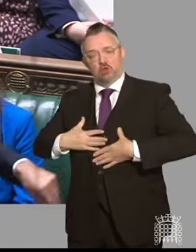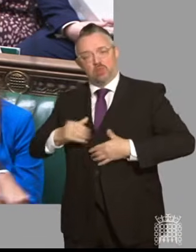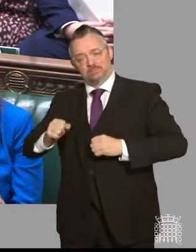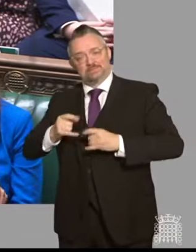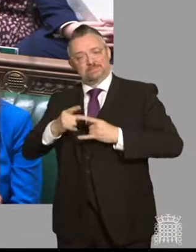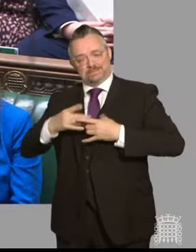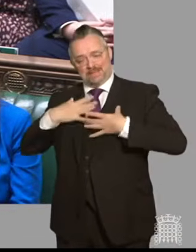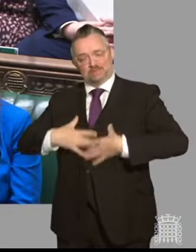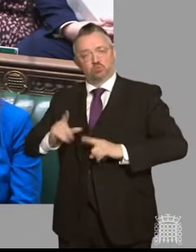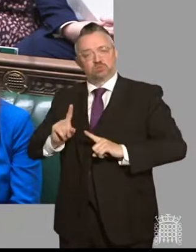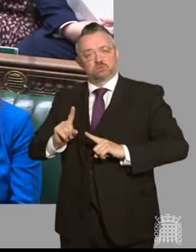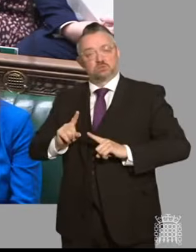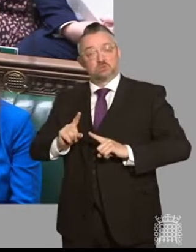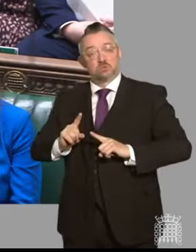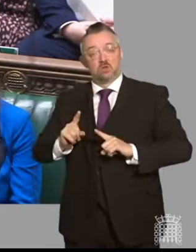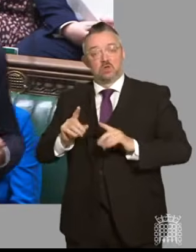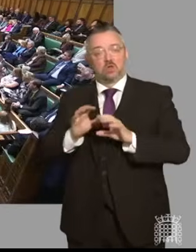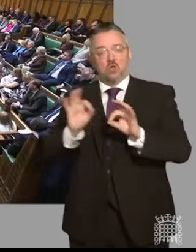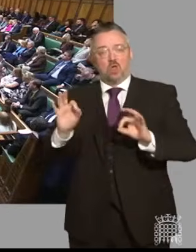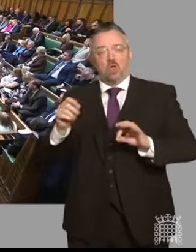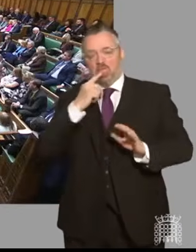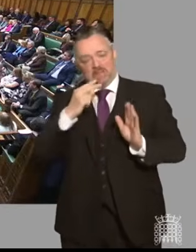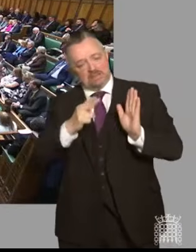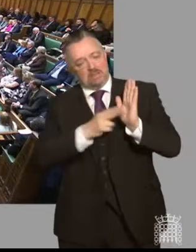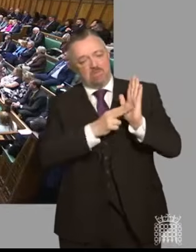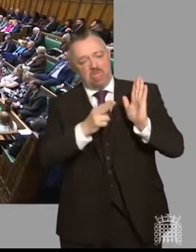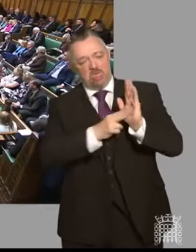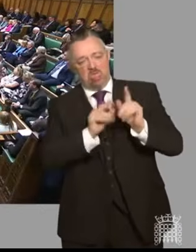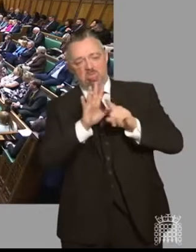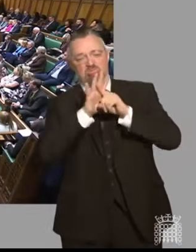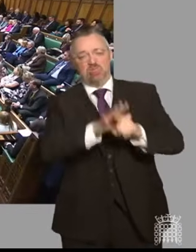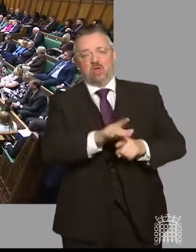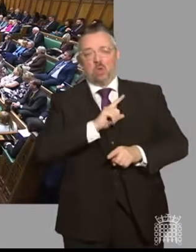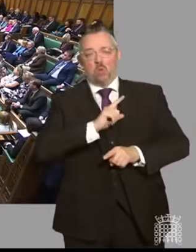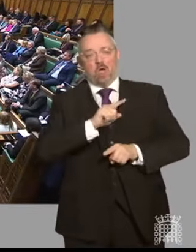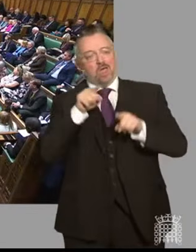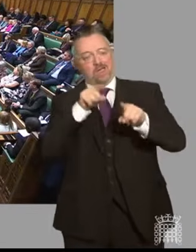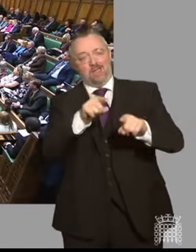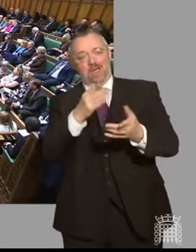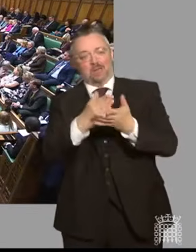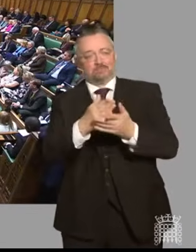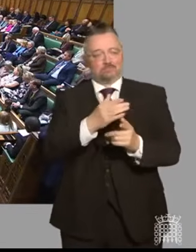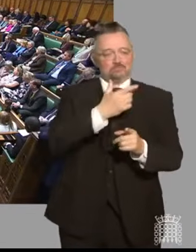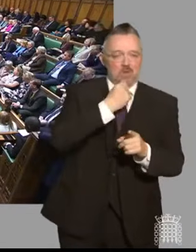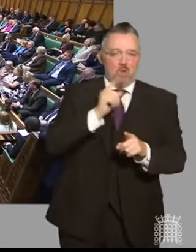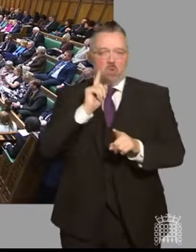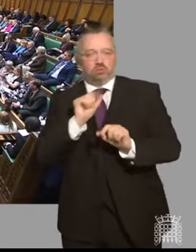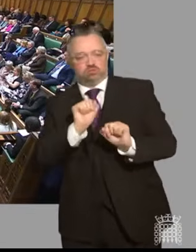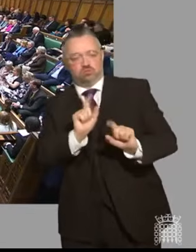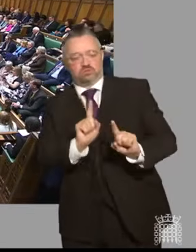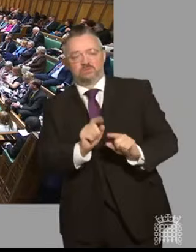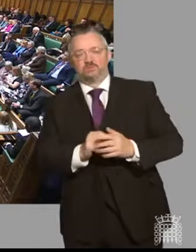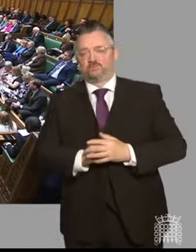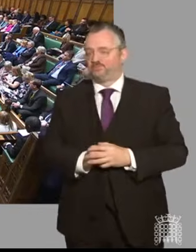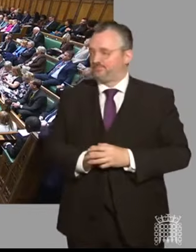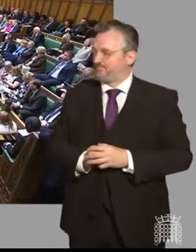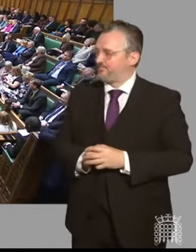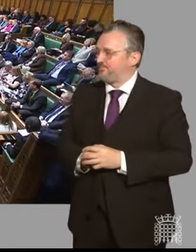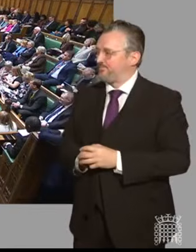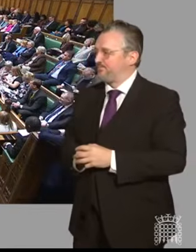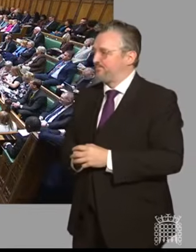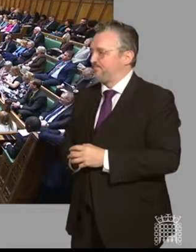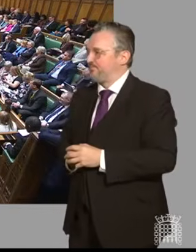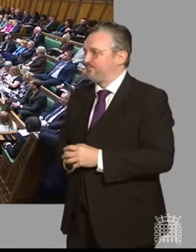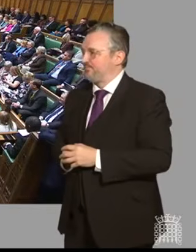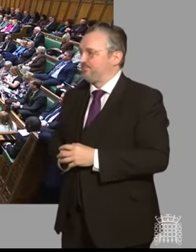or demonised for pointing out that fact. Robert Walker. Thank you, Mr. Speaker. The Education Select Committee has heard compelling evidence to support the strengthening of guidance